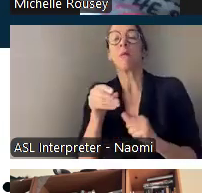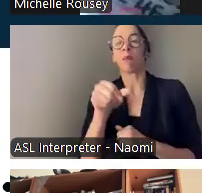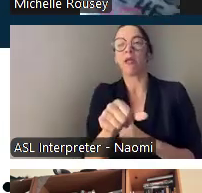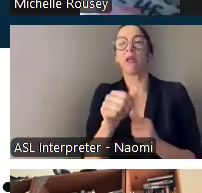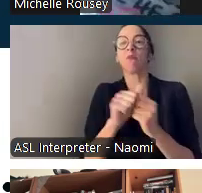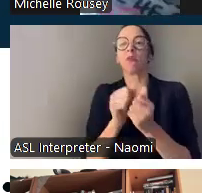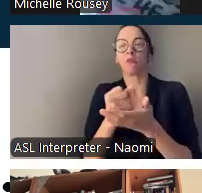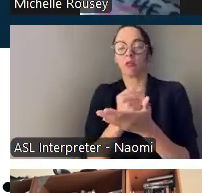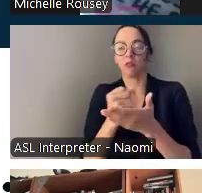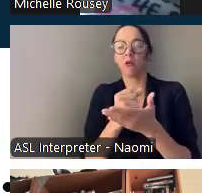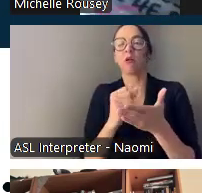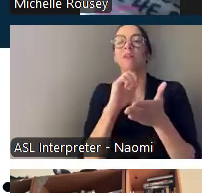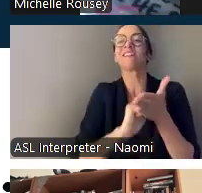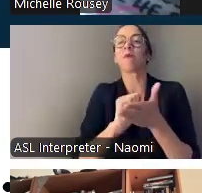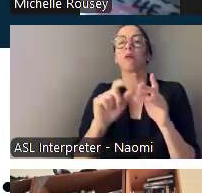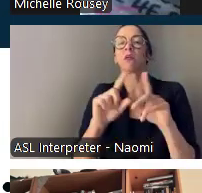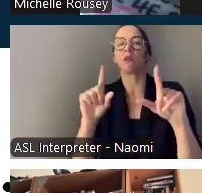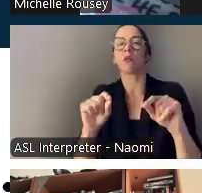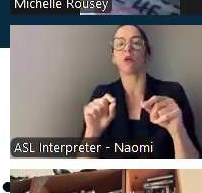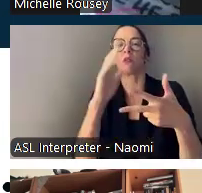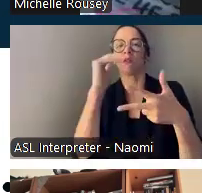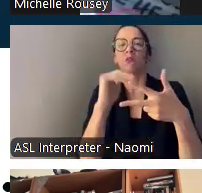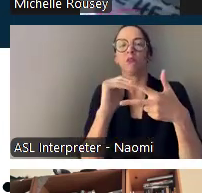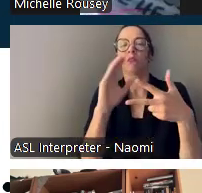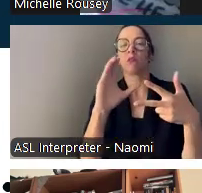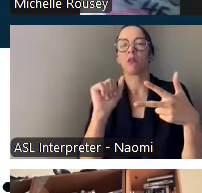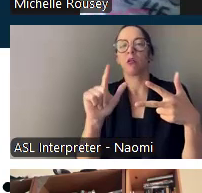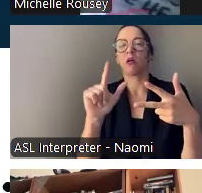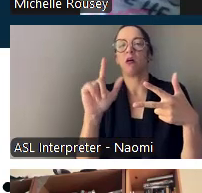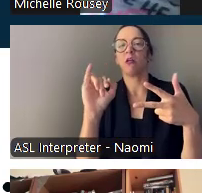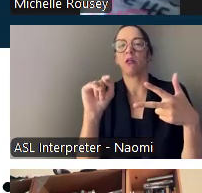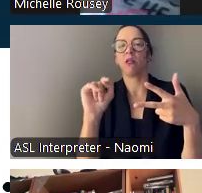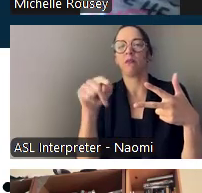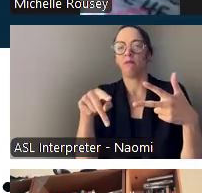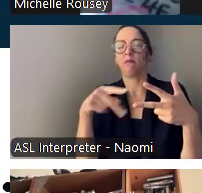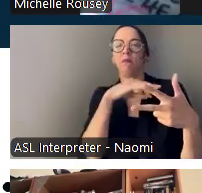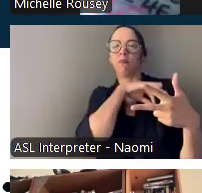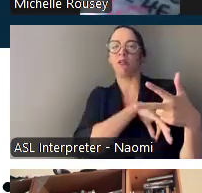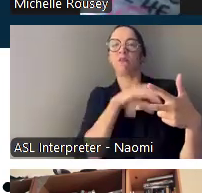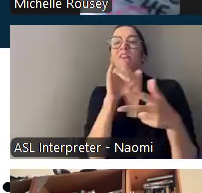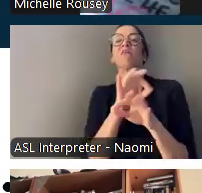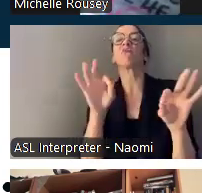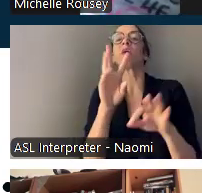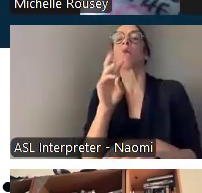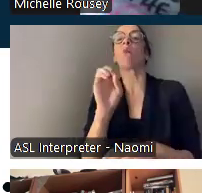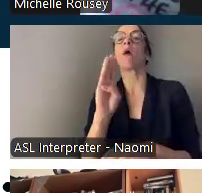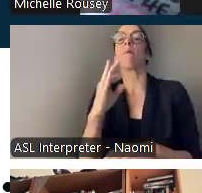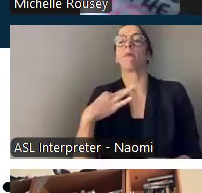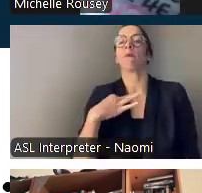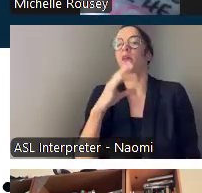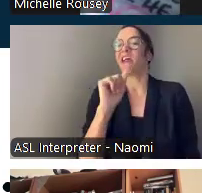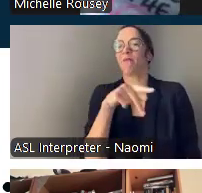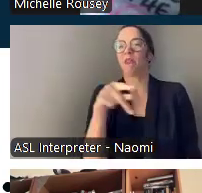Bullet 2, CALIP Benefits is a free web application available to transit providers to help